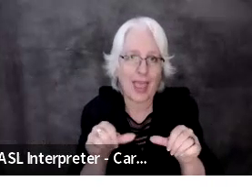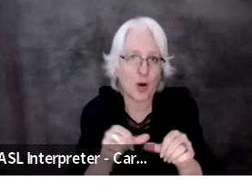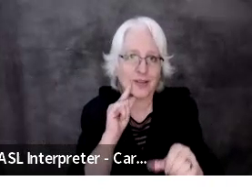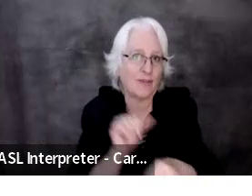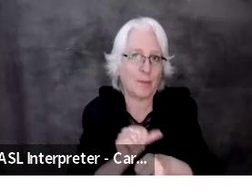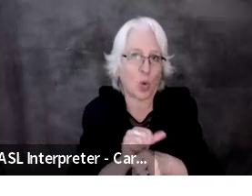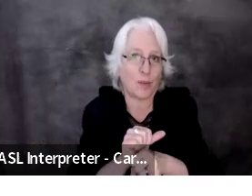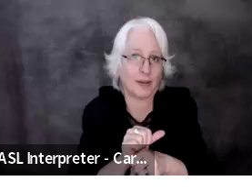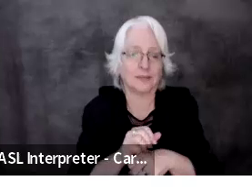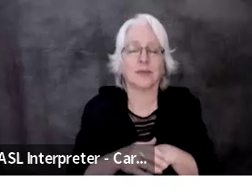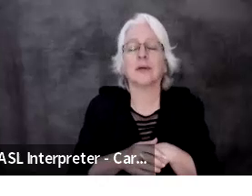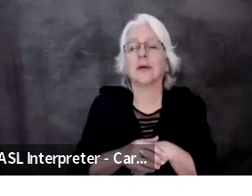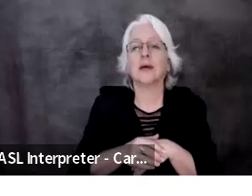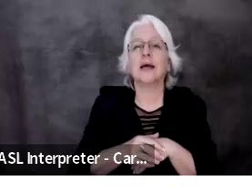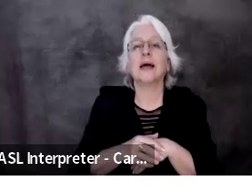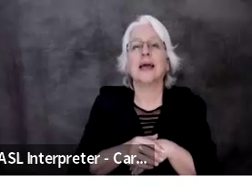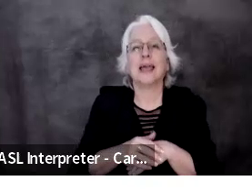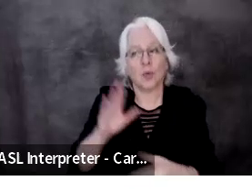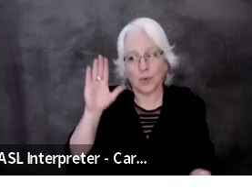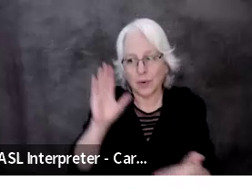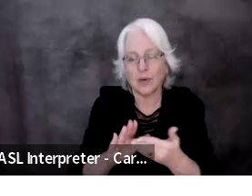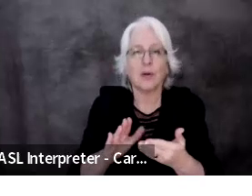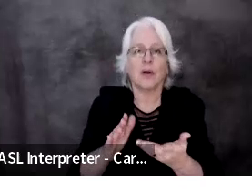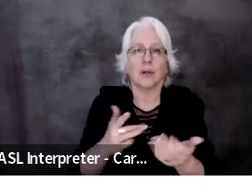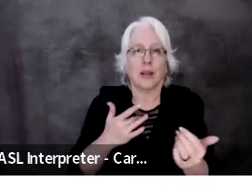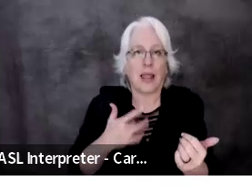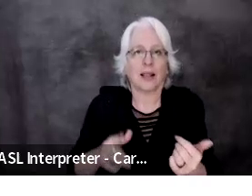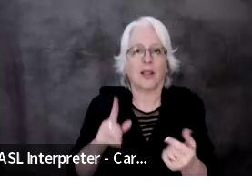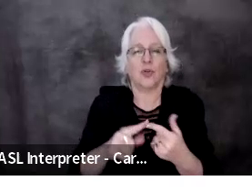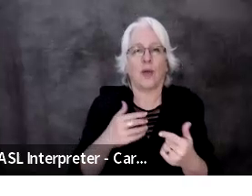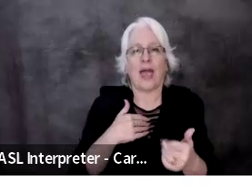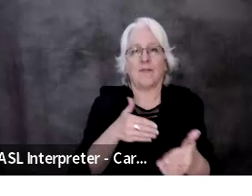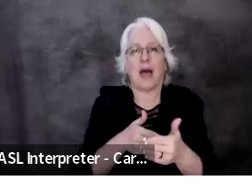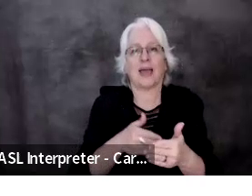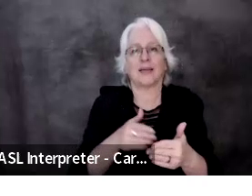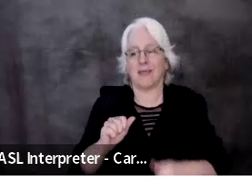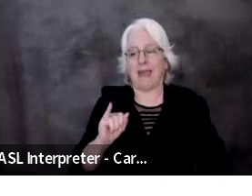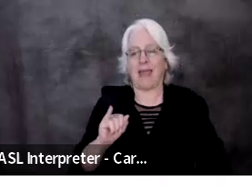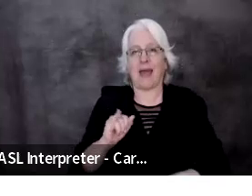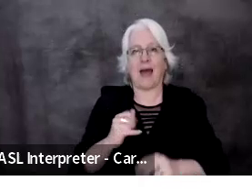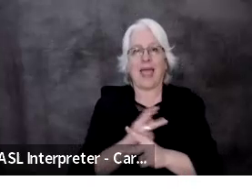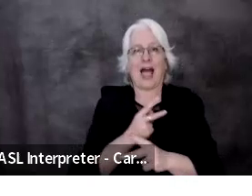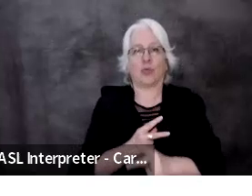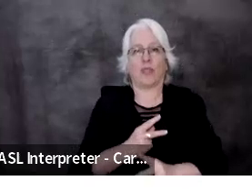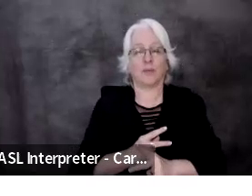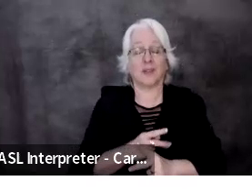is less likely to have bias in the AI algorithms. Currently, the algorithms are